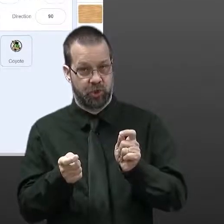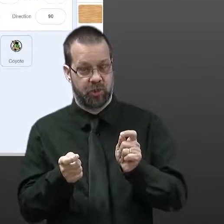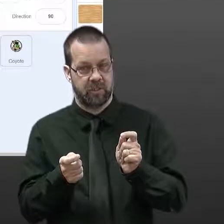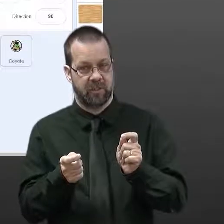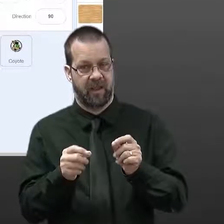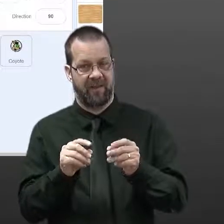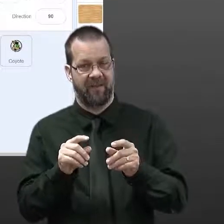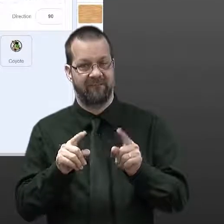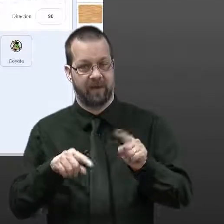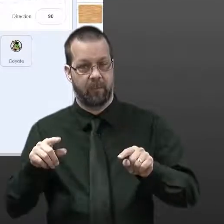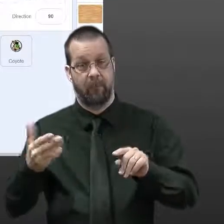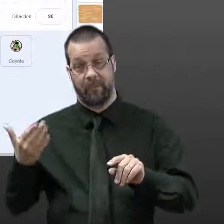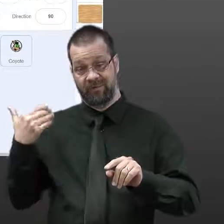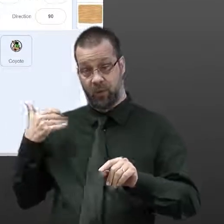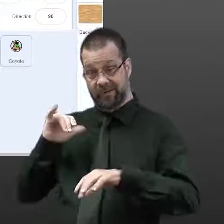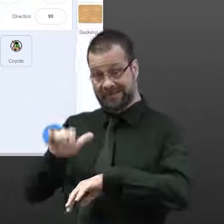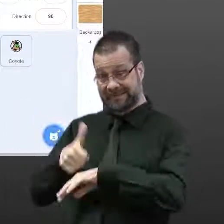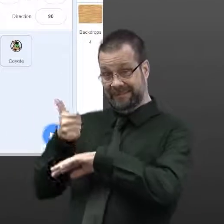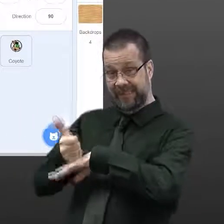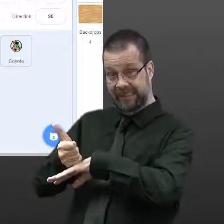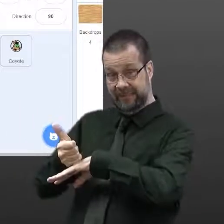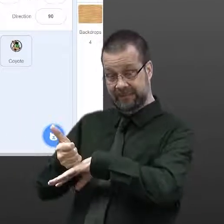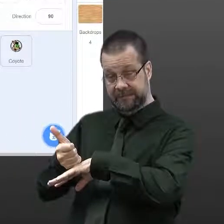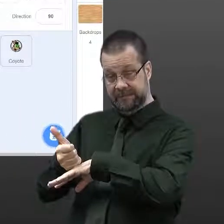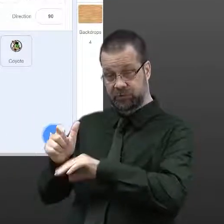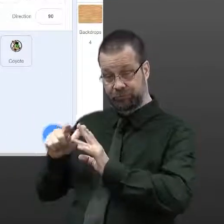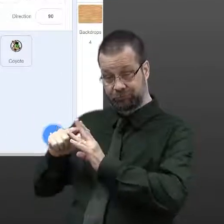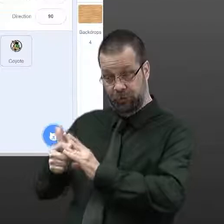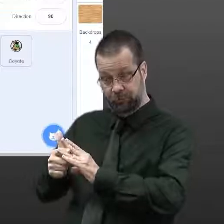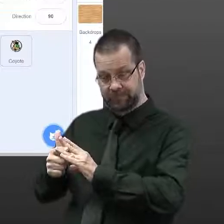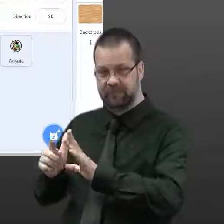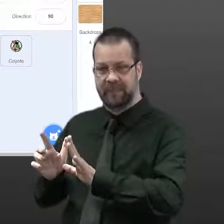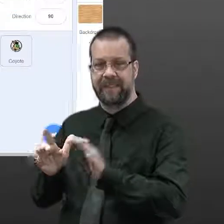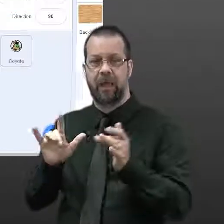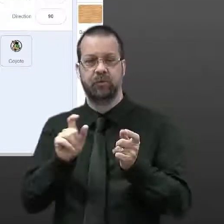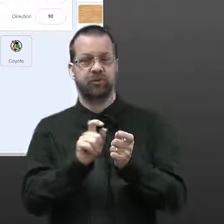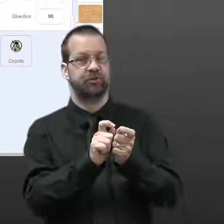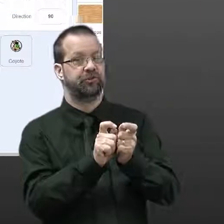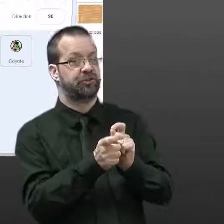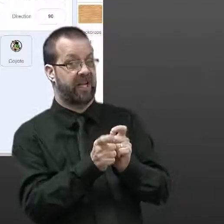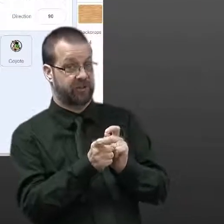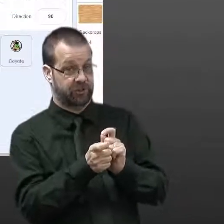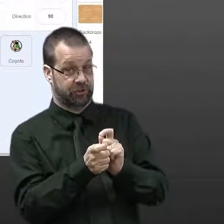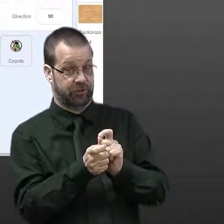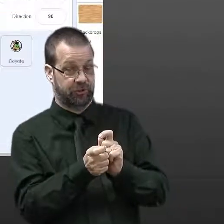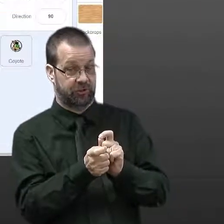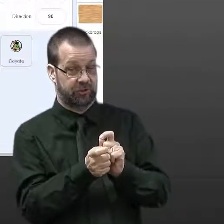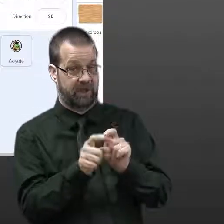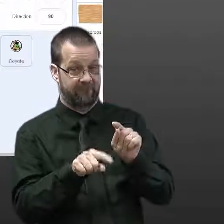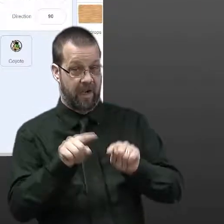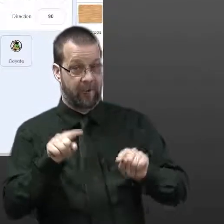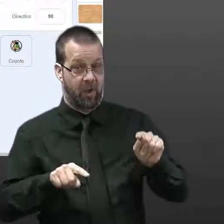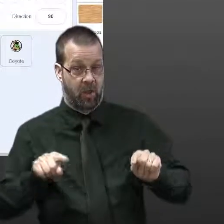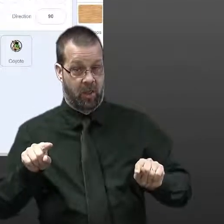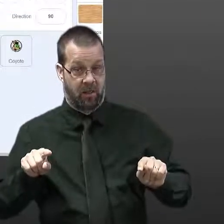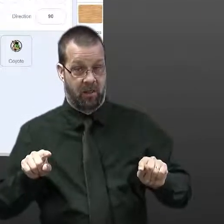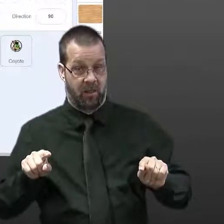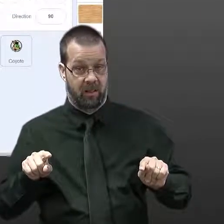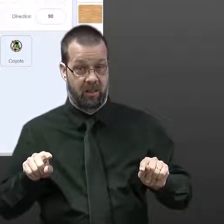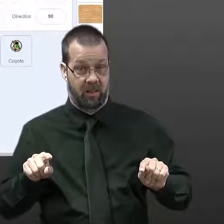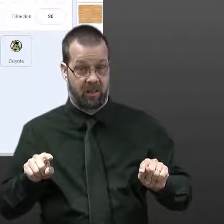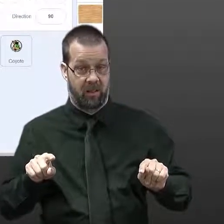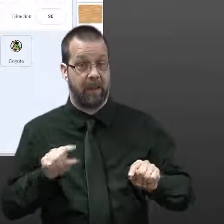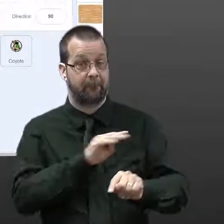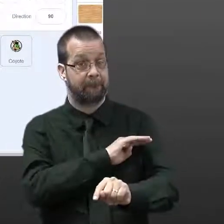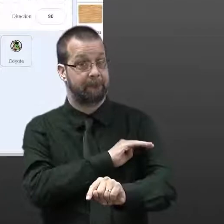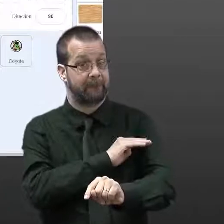to change a variable. So before we were setting variables, now we're going to change a variable. So we are